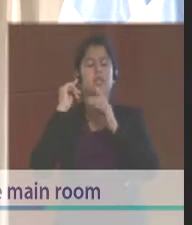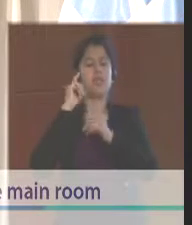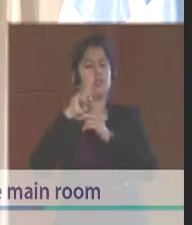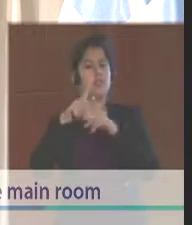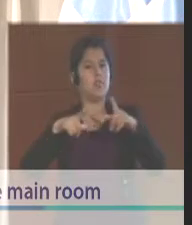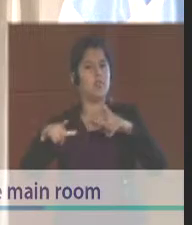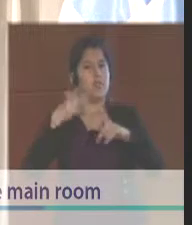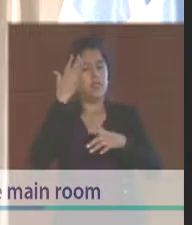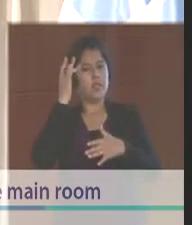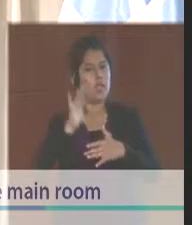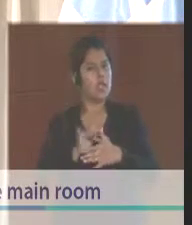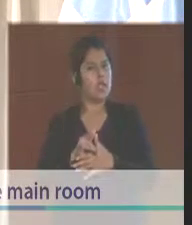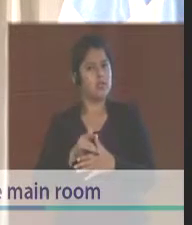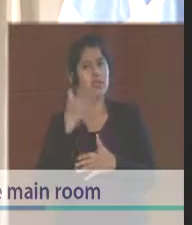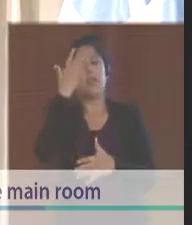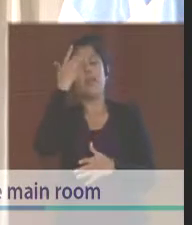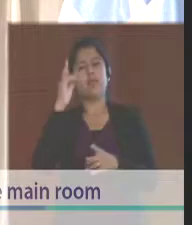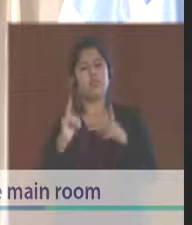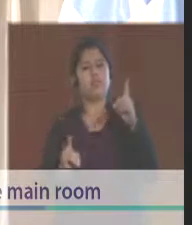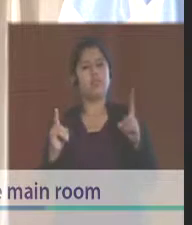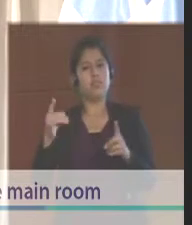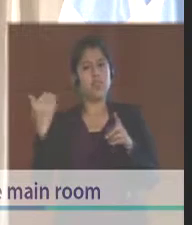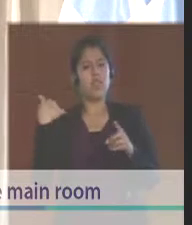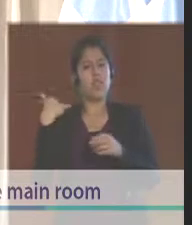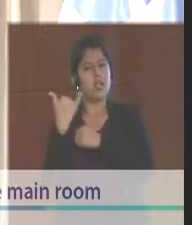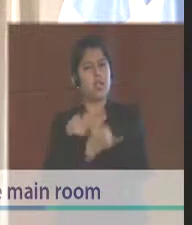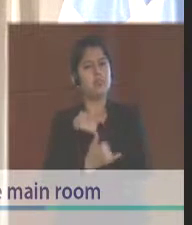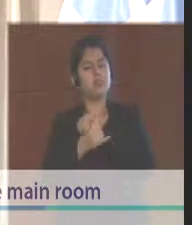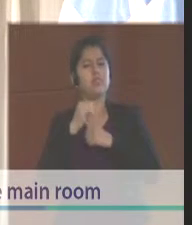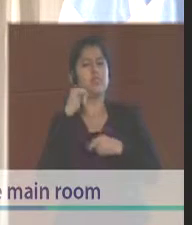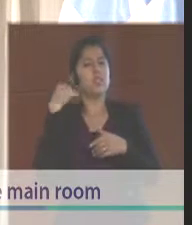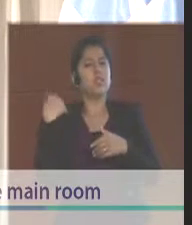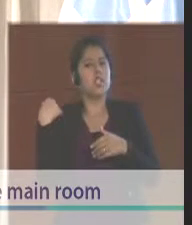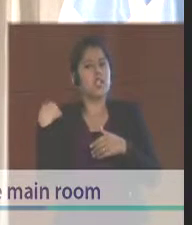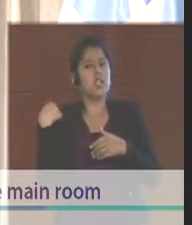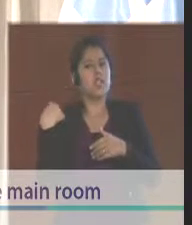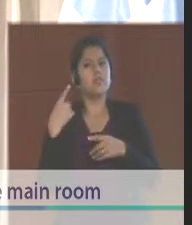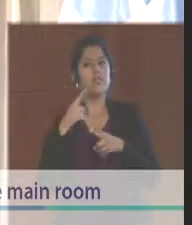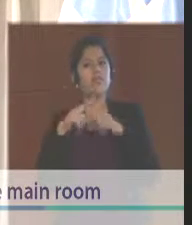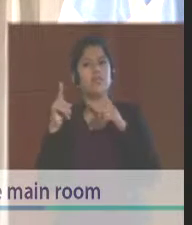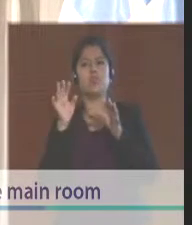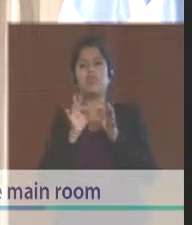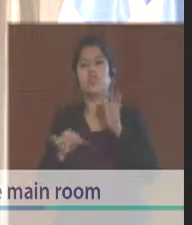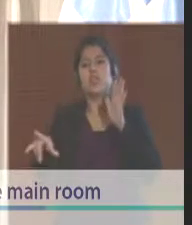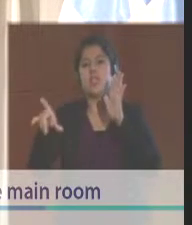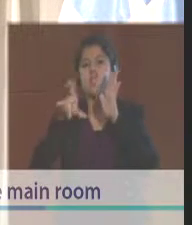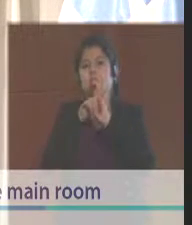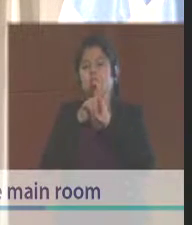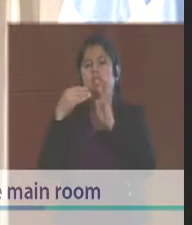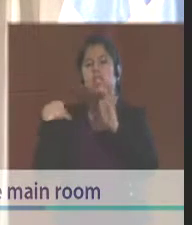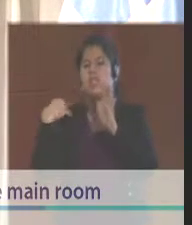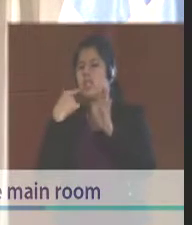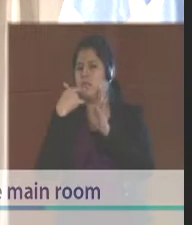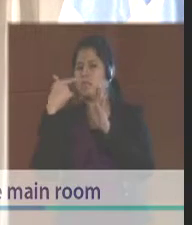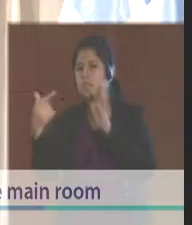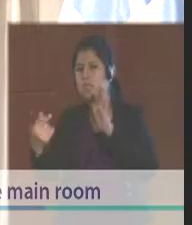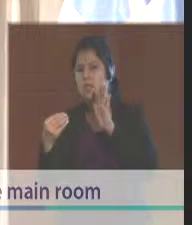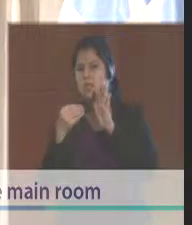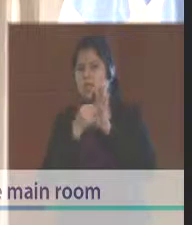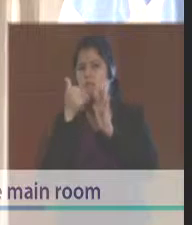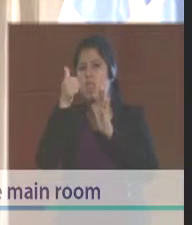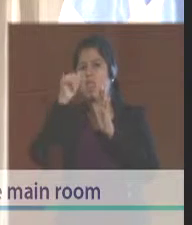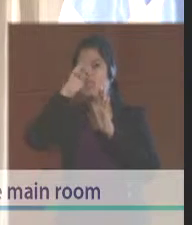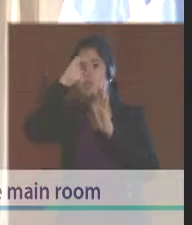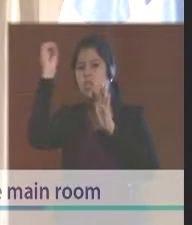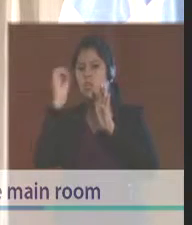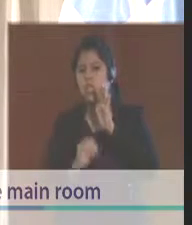is a challenge, especially locally, to develop risk management. The municipalities of our country, even though there is a